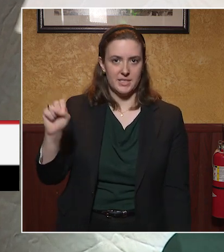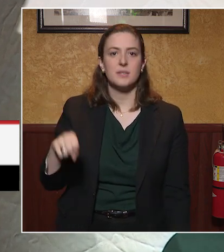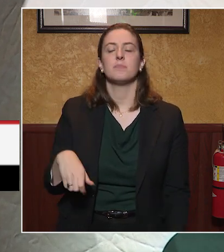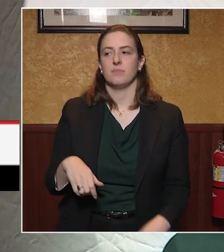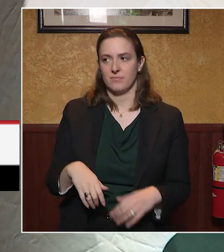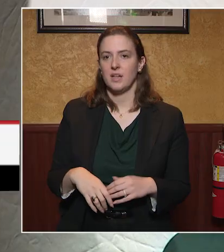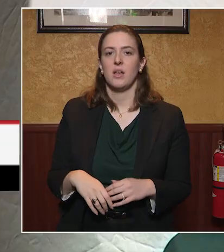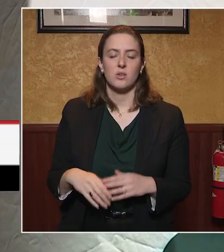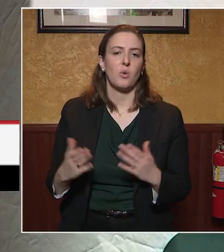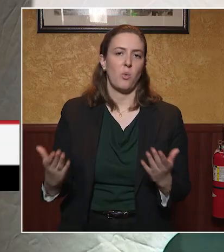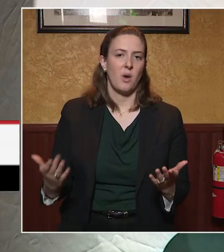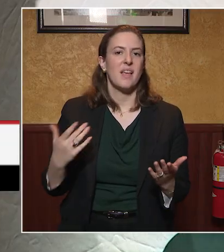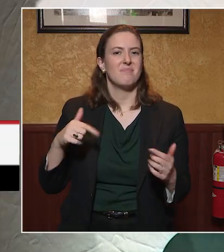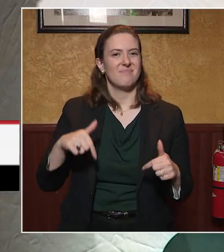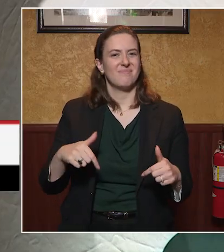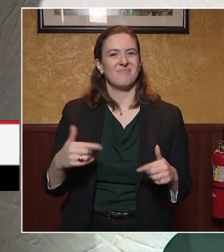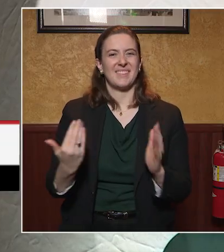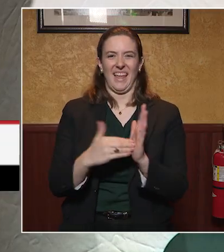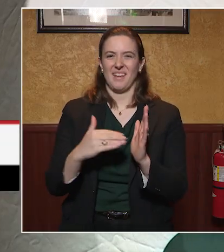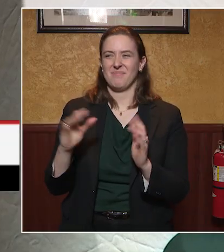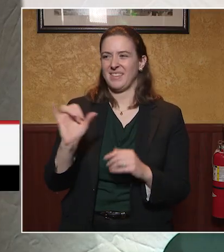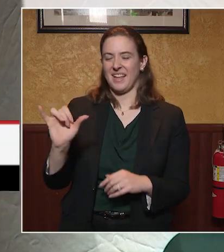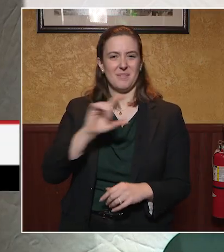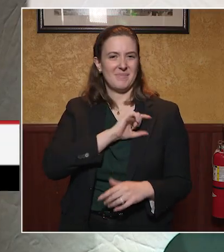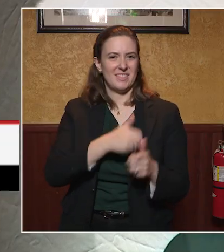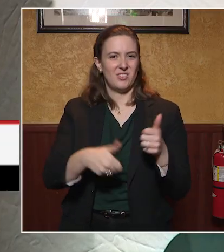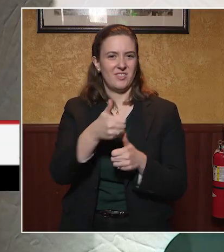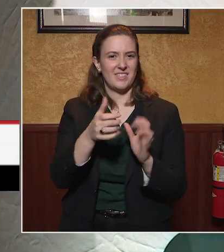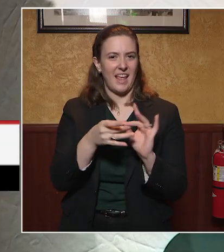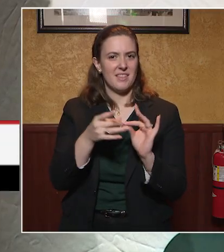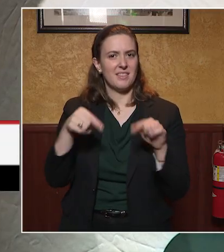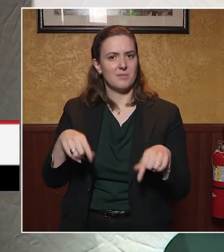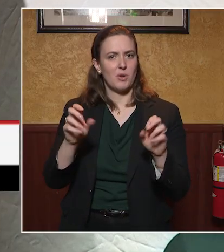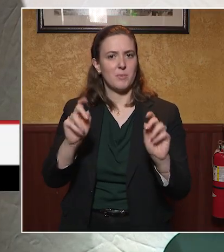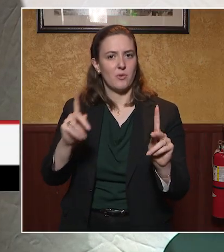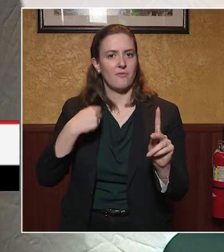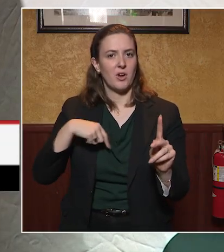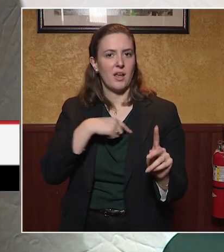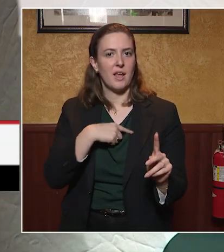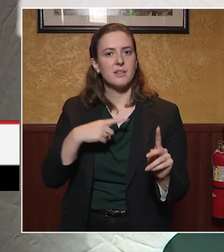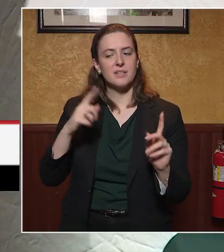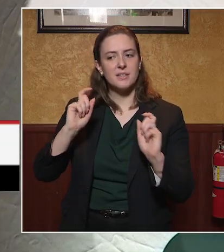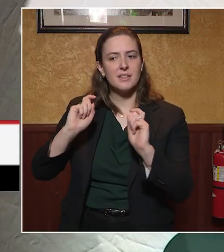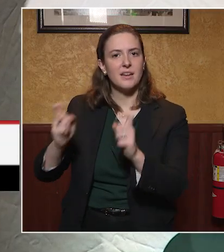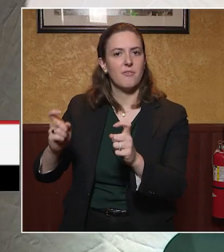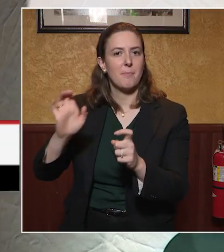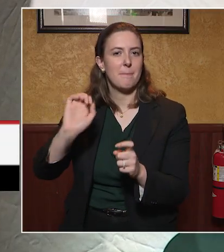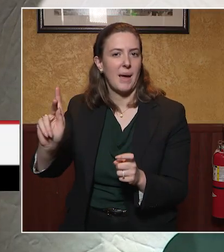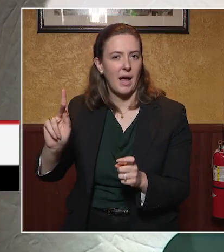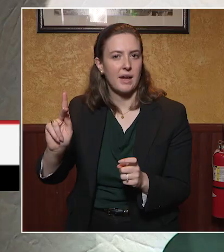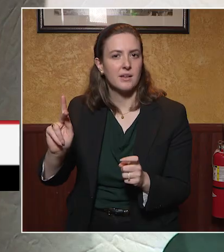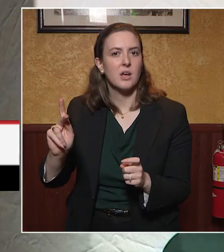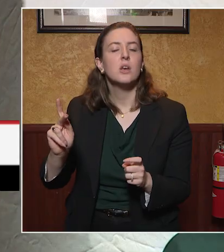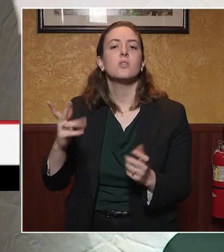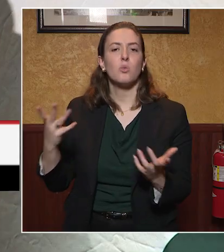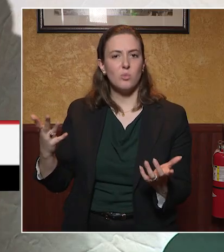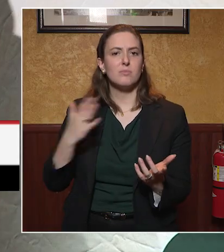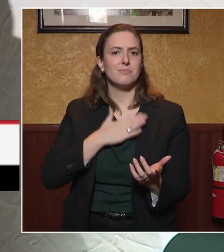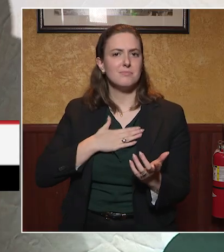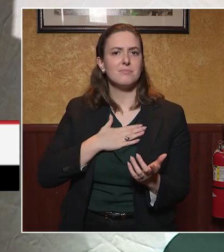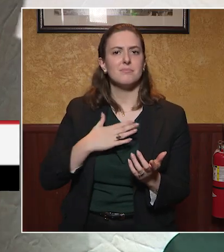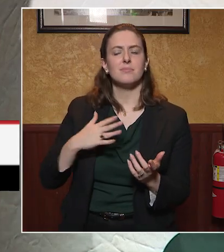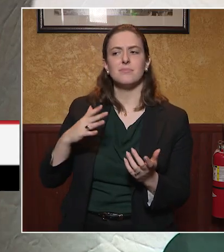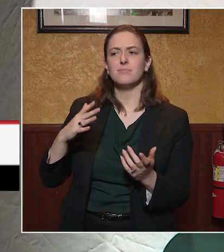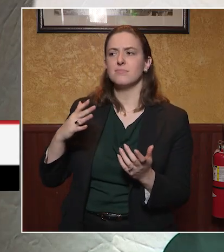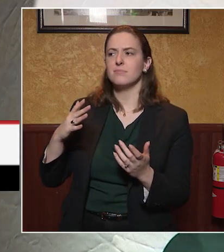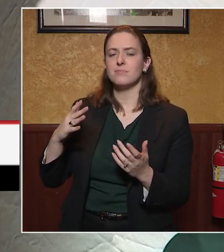finding opportunities to give back. And this year, you can support the foundation with their annual Hope for the Holidays campaign. So thank you so much